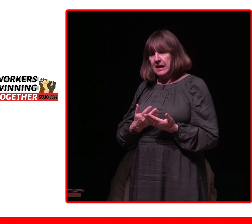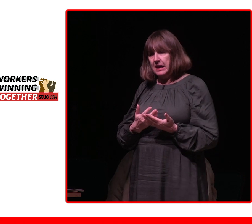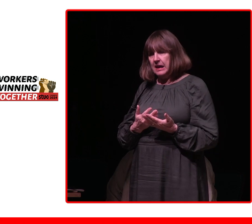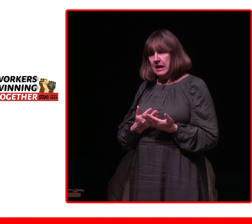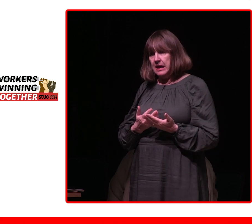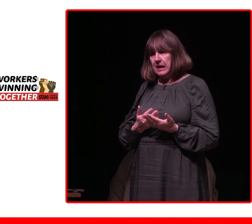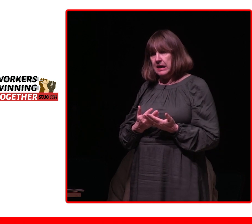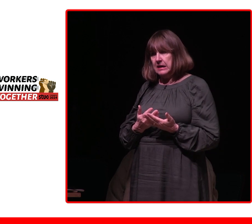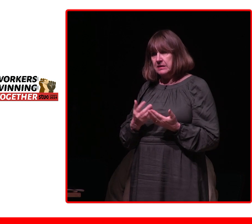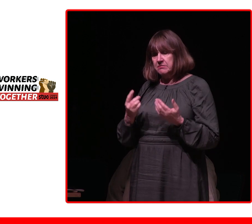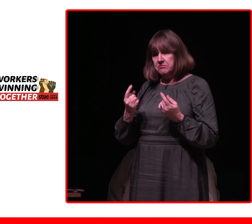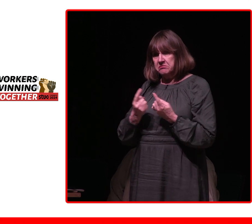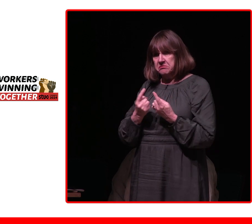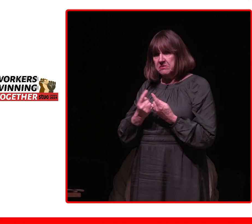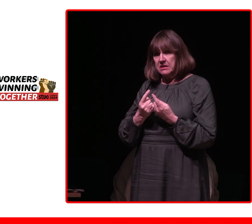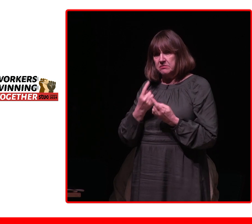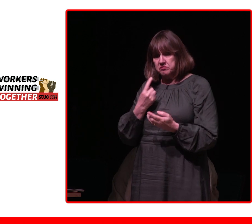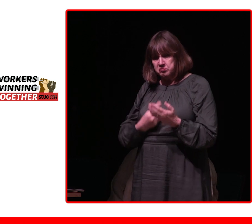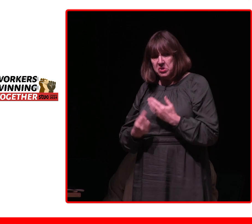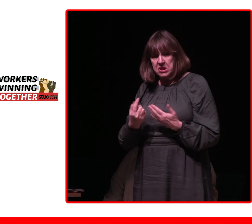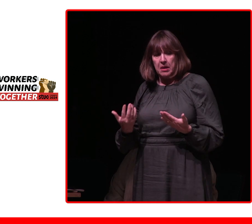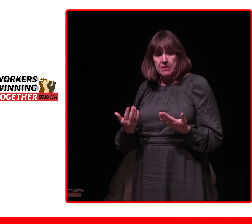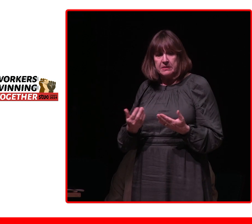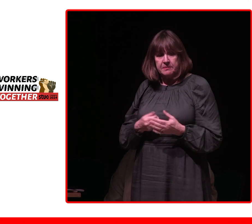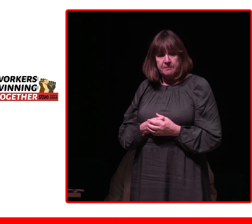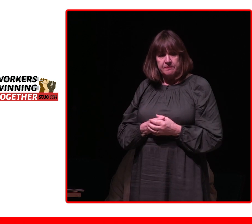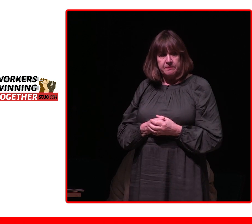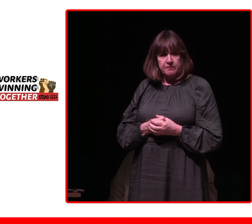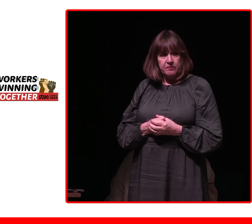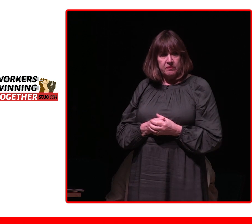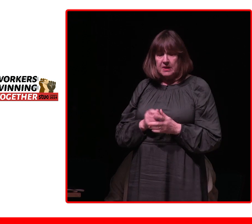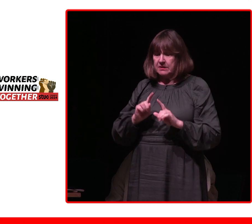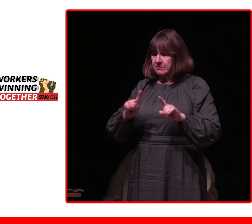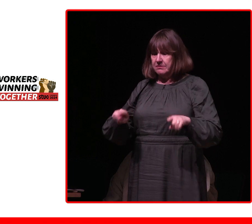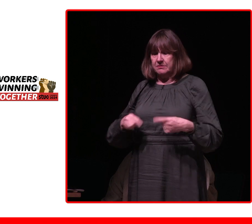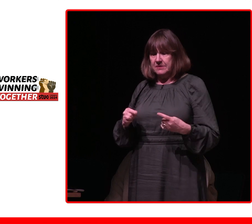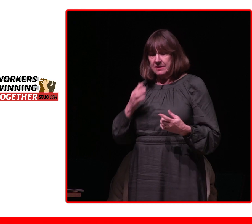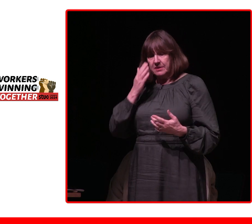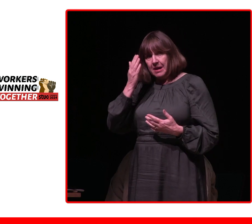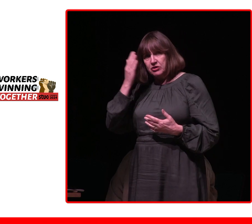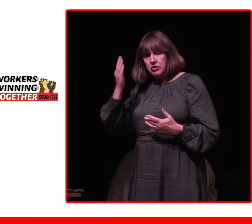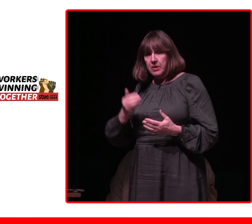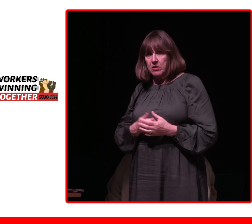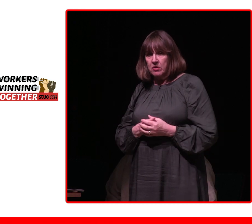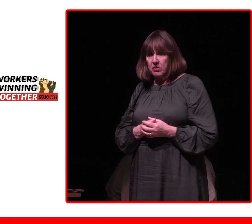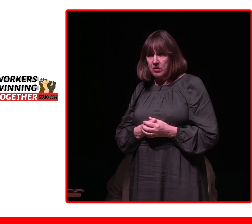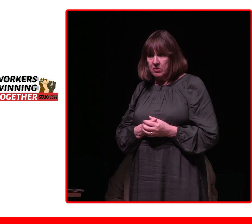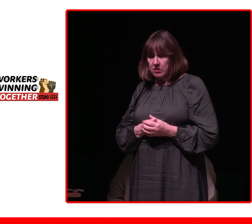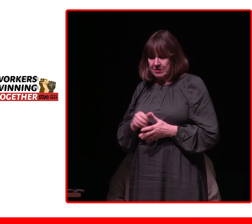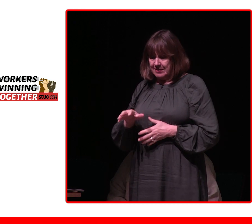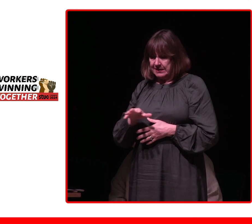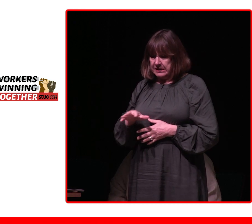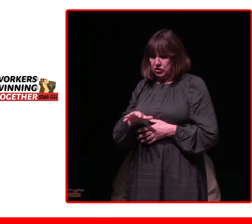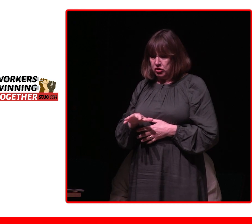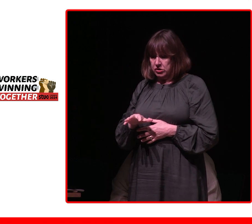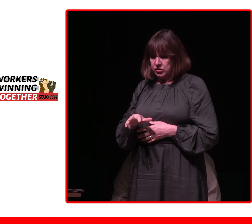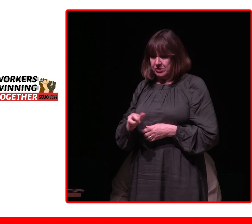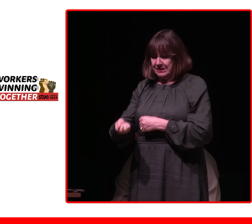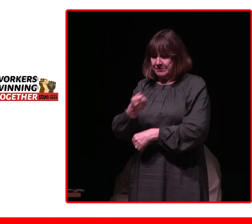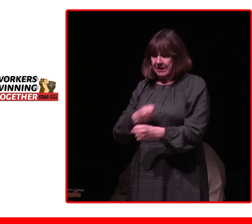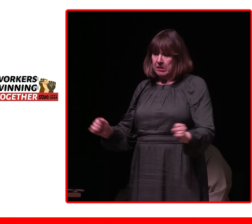actually got to the point of moving the motion here at Congress, and it's unimaginable just how bad the situation has been allowed to